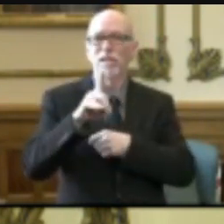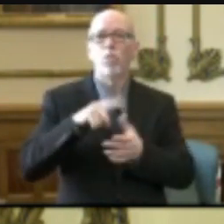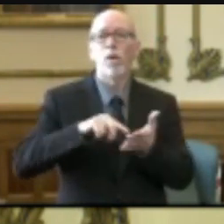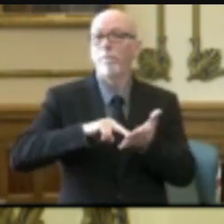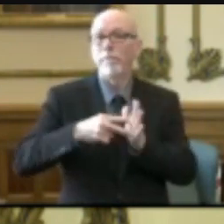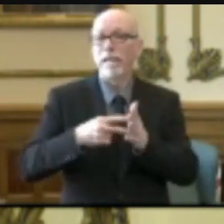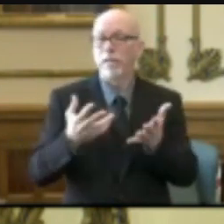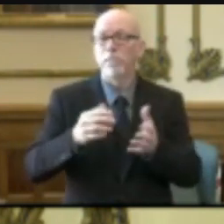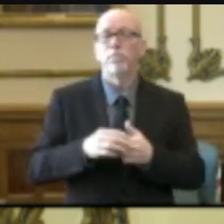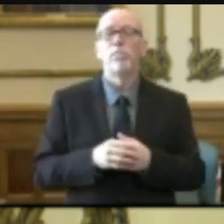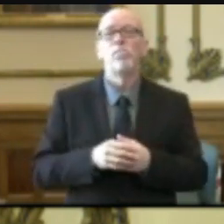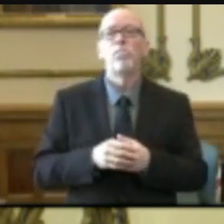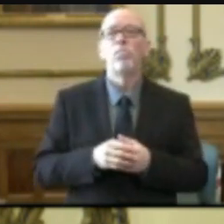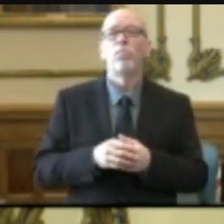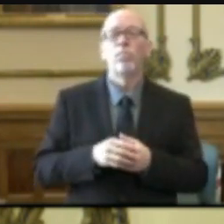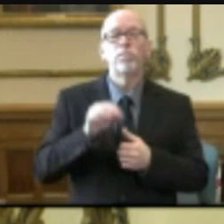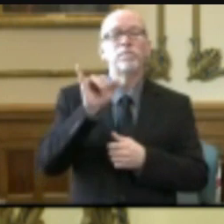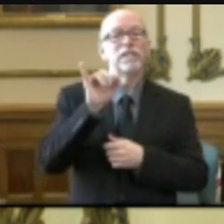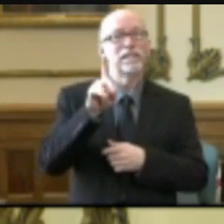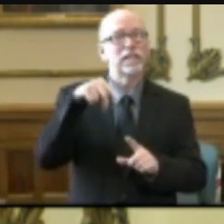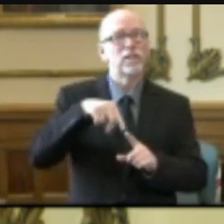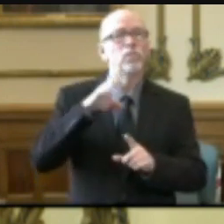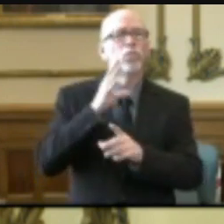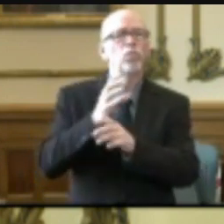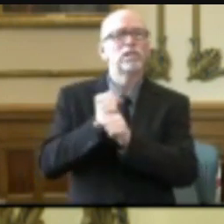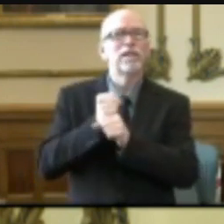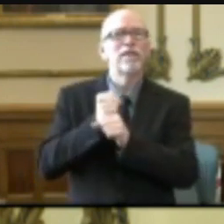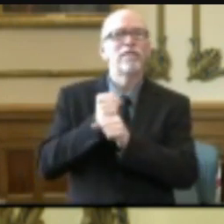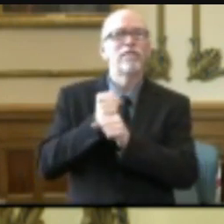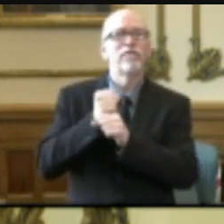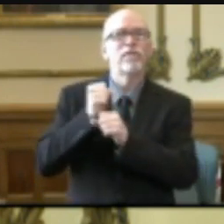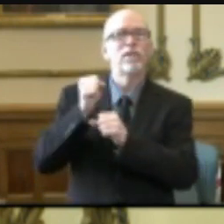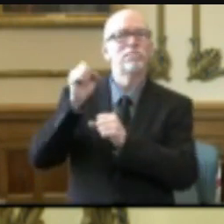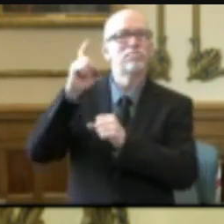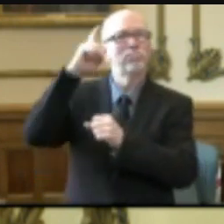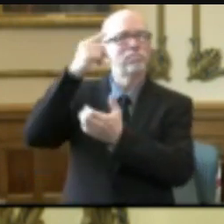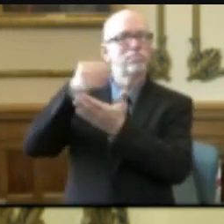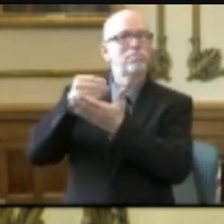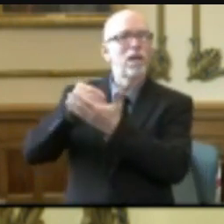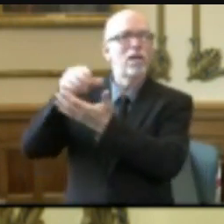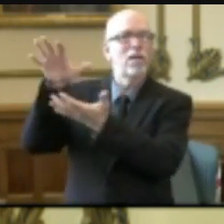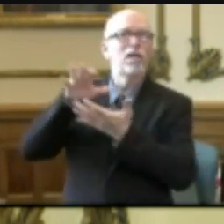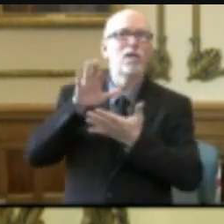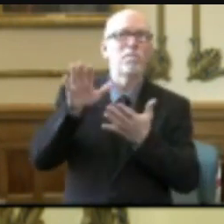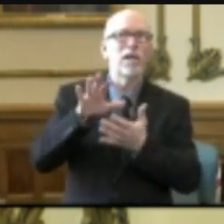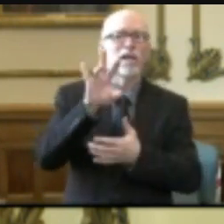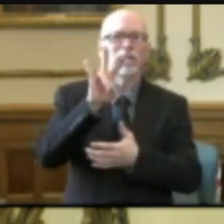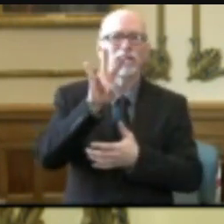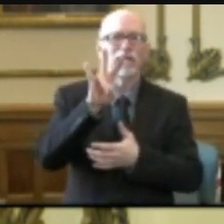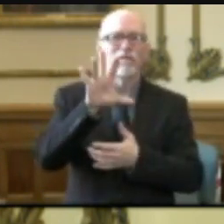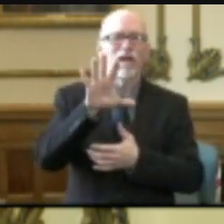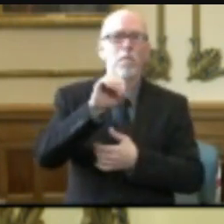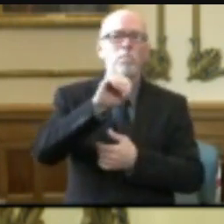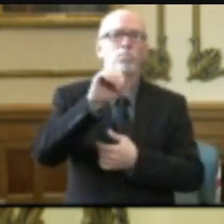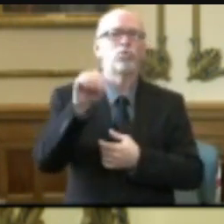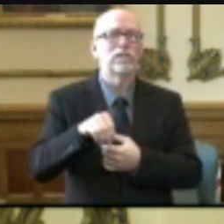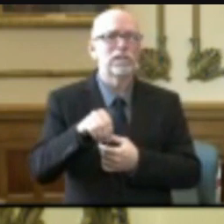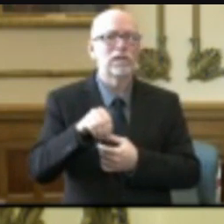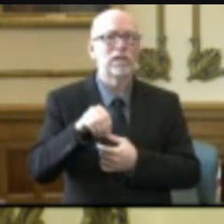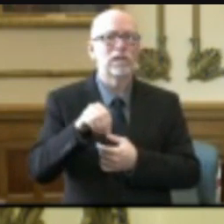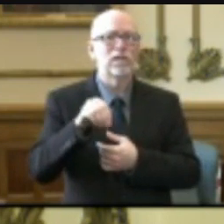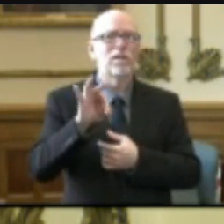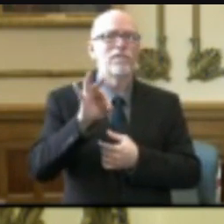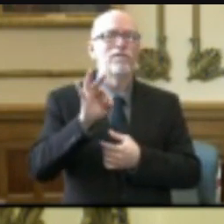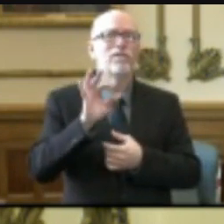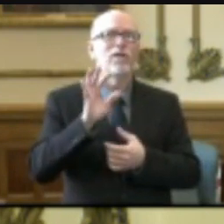to is Indiana receiving public assistance money to the tune of about 75% of